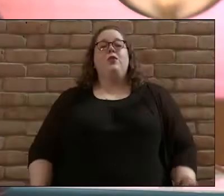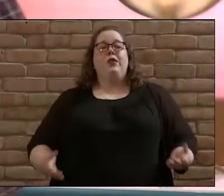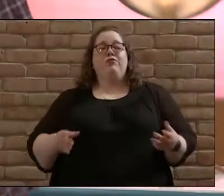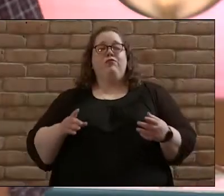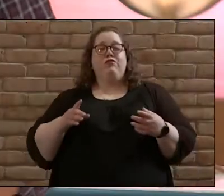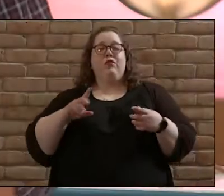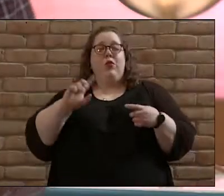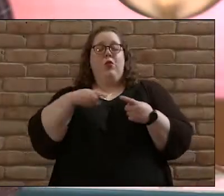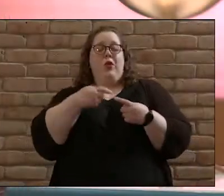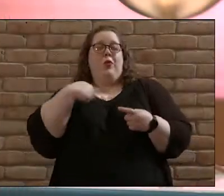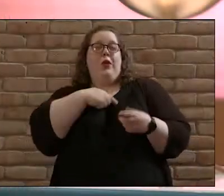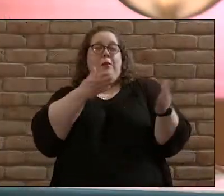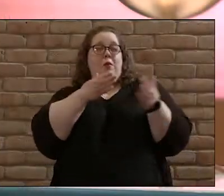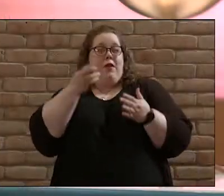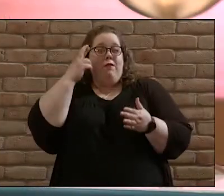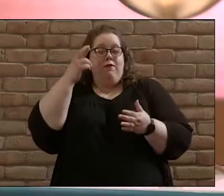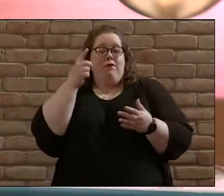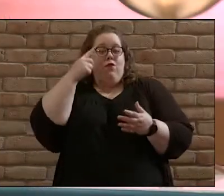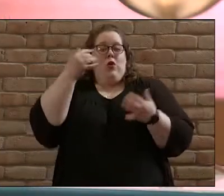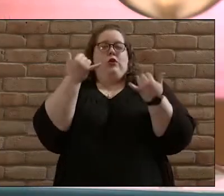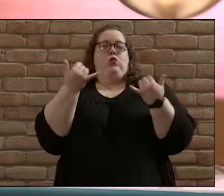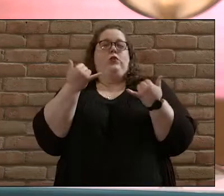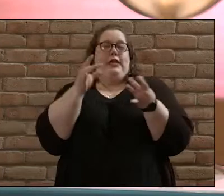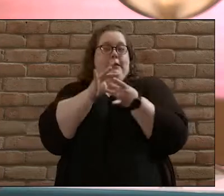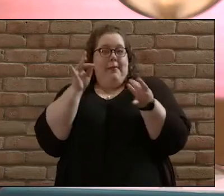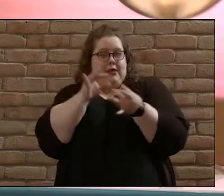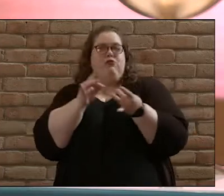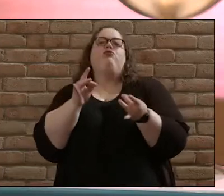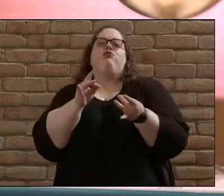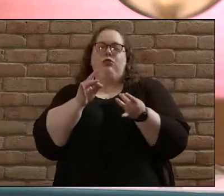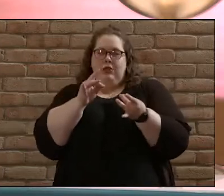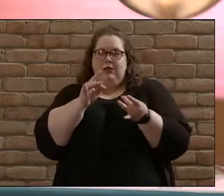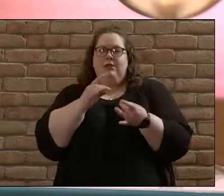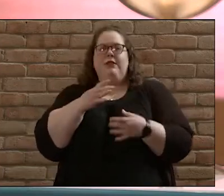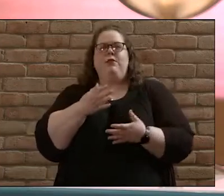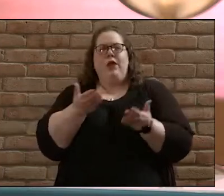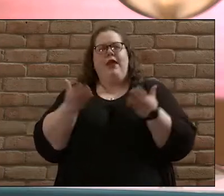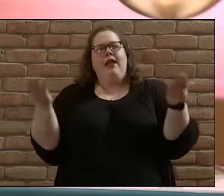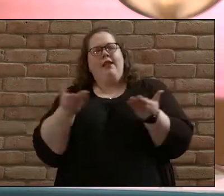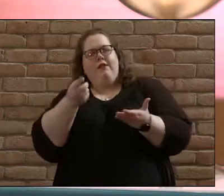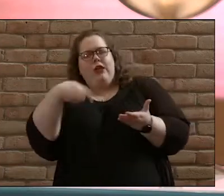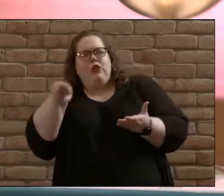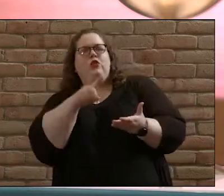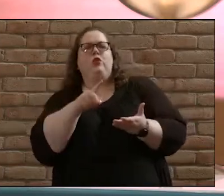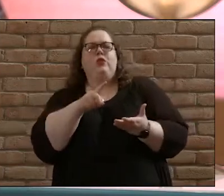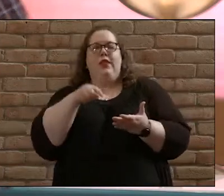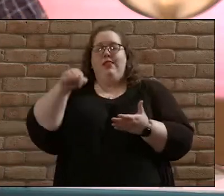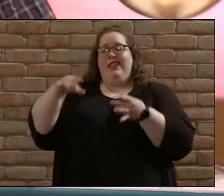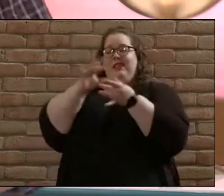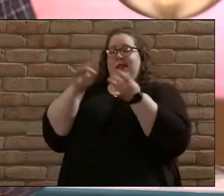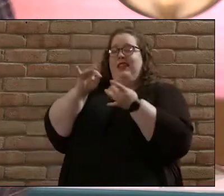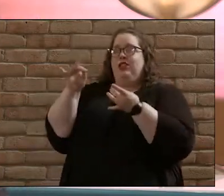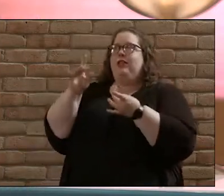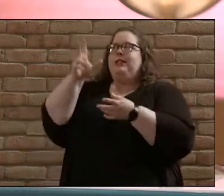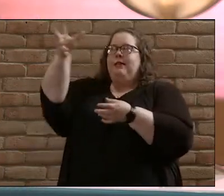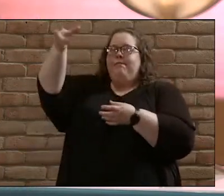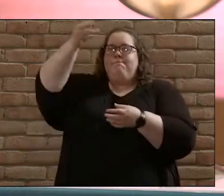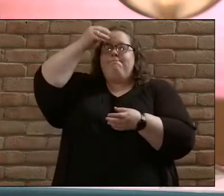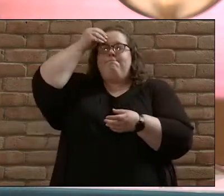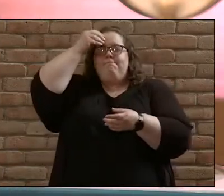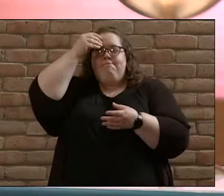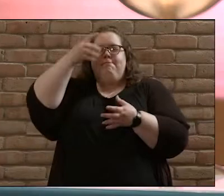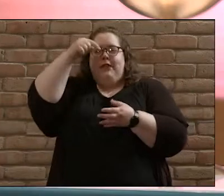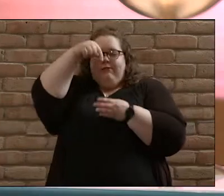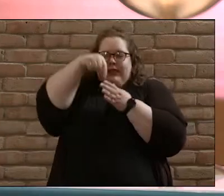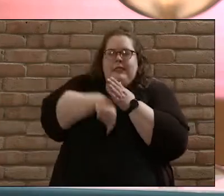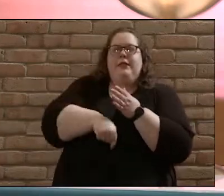Well, as we prepare for our message today, we want to also invite you to take these words, to take this message deeper with our scripture card.